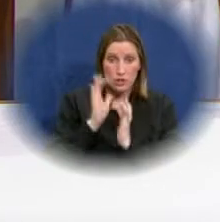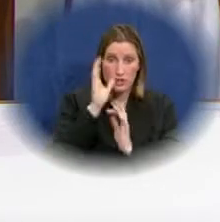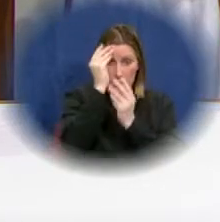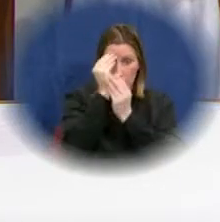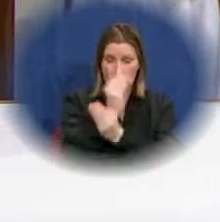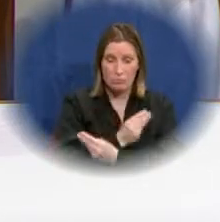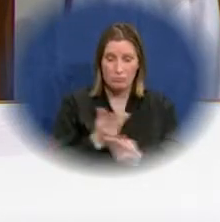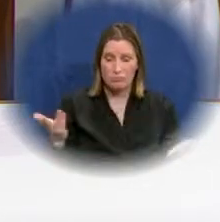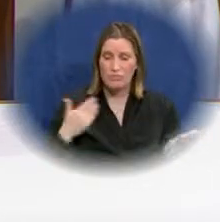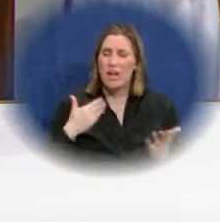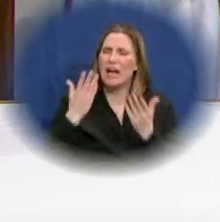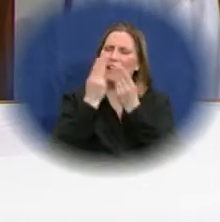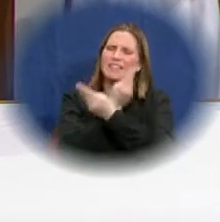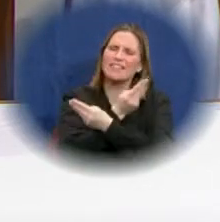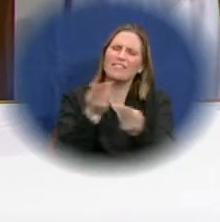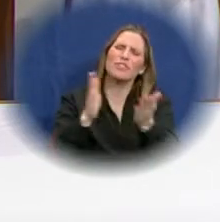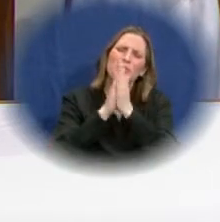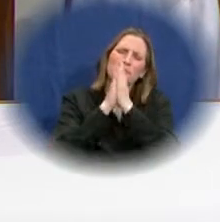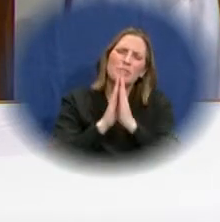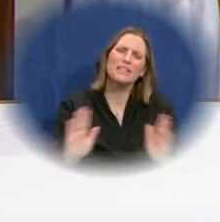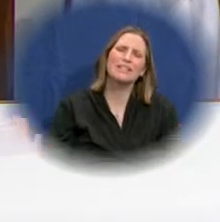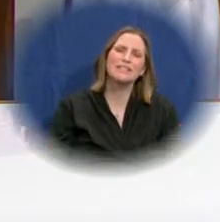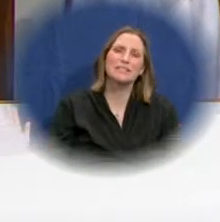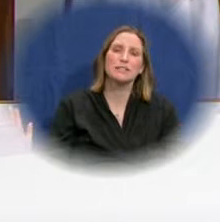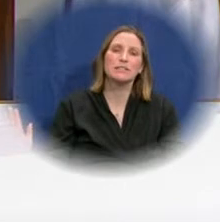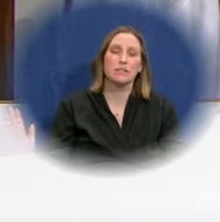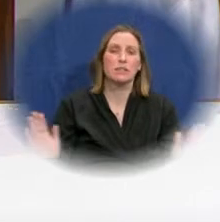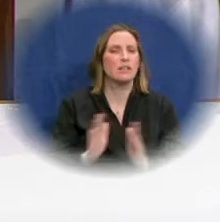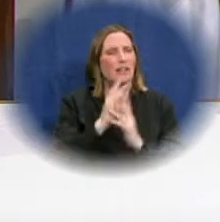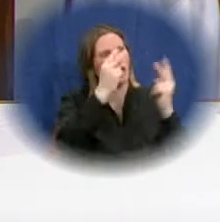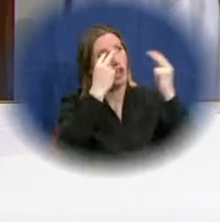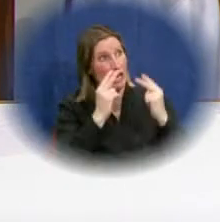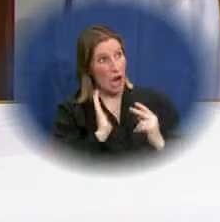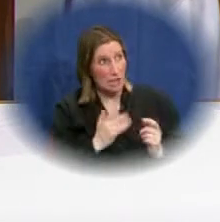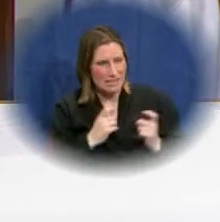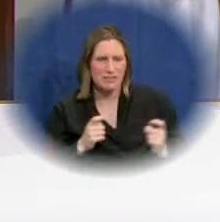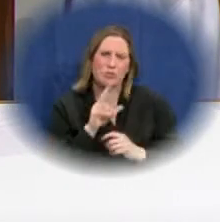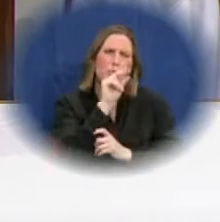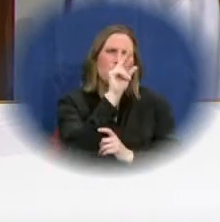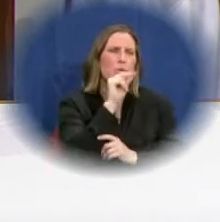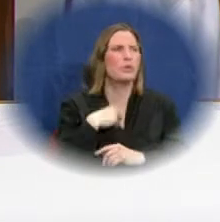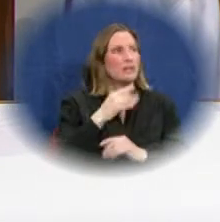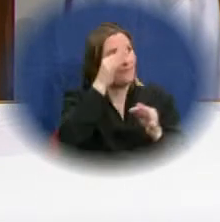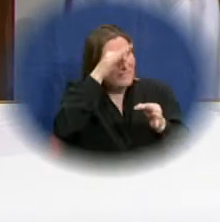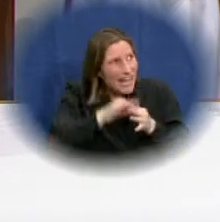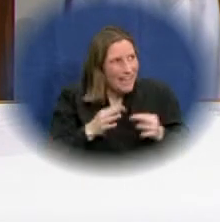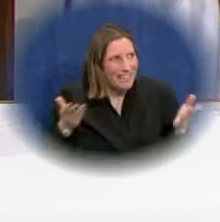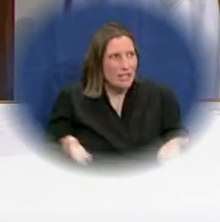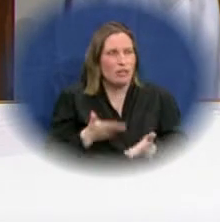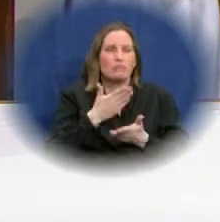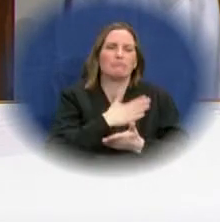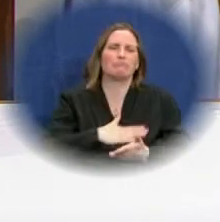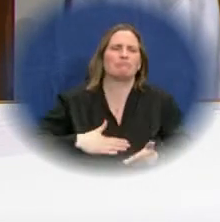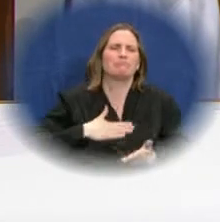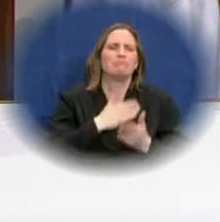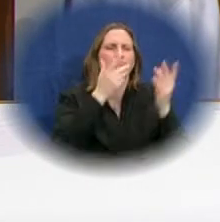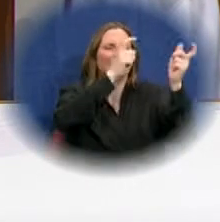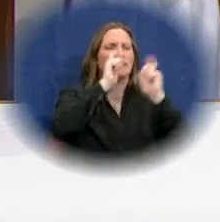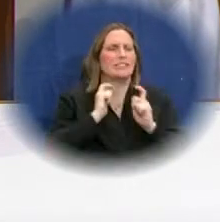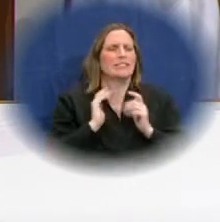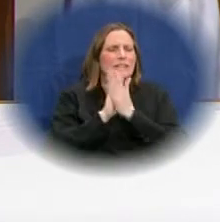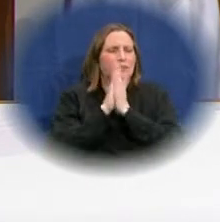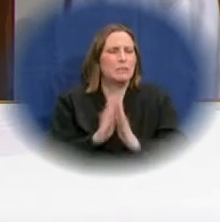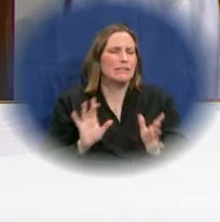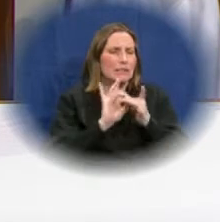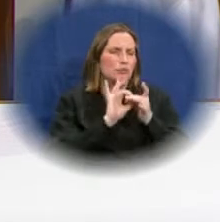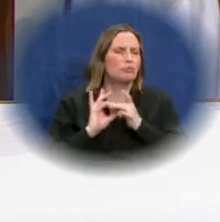your apostles, "Peace I leave you, my peace I give you," look not on our sins, but on the faith of your church, and graciously grant her peace and